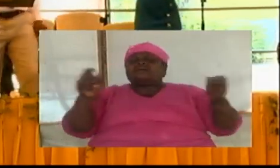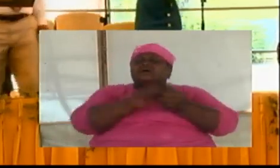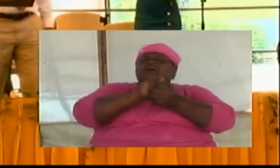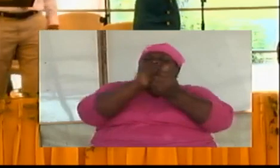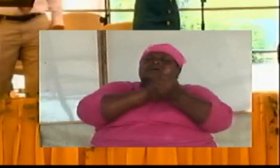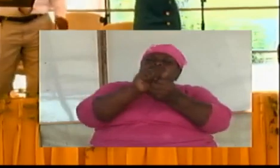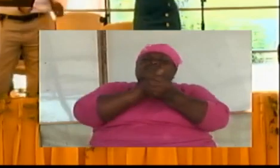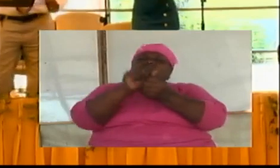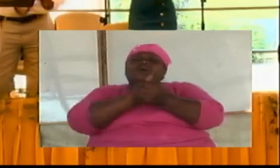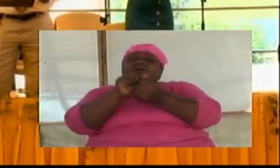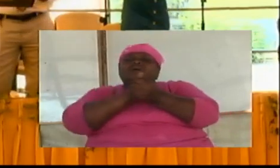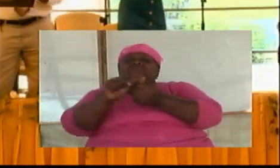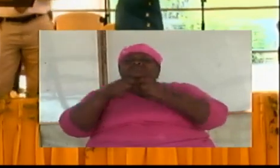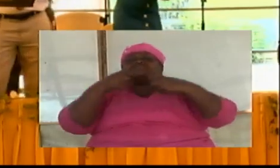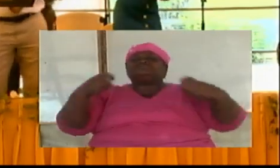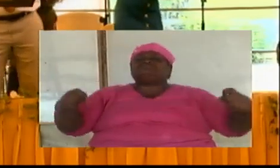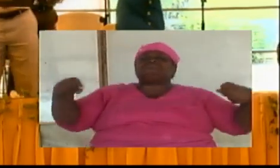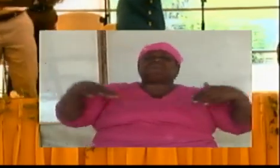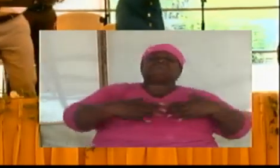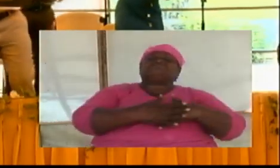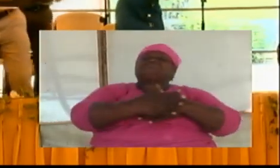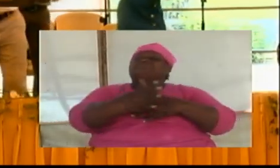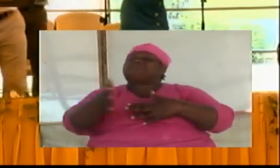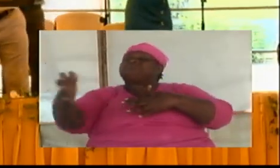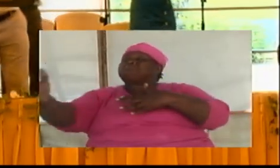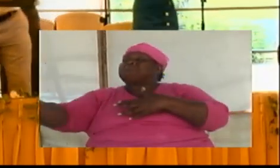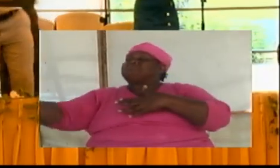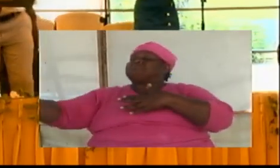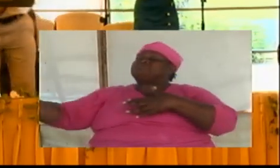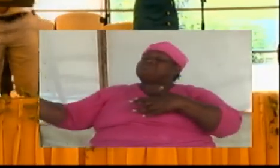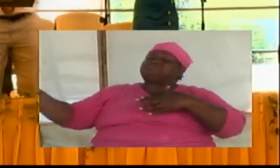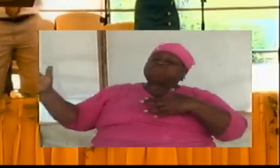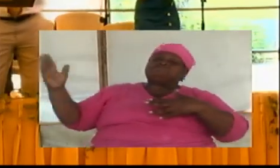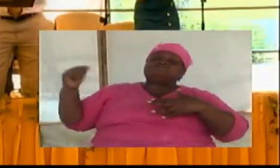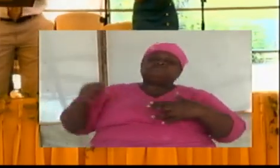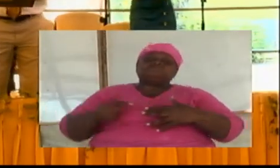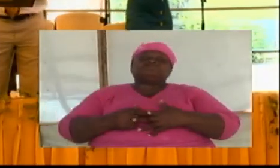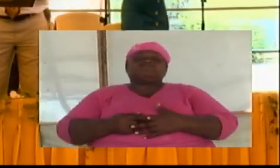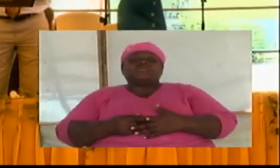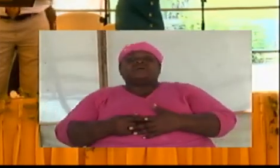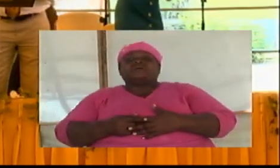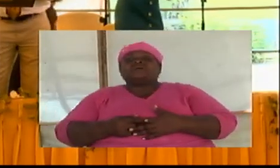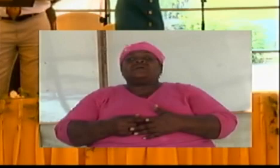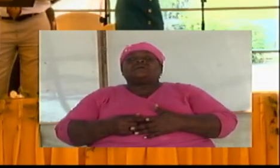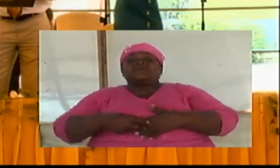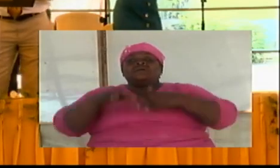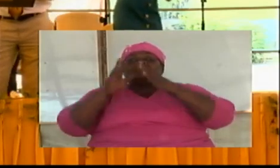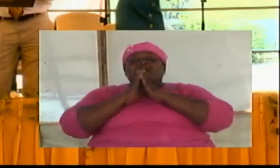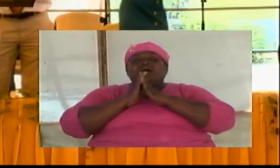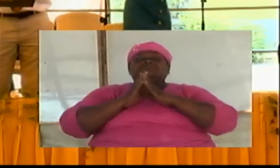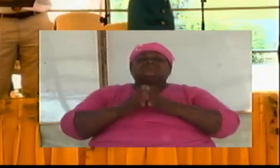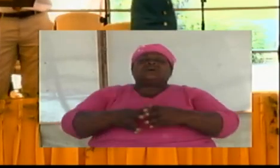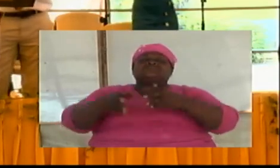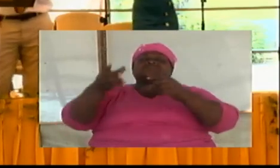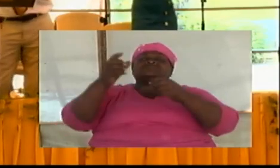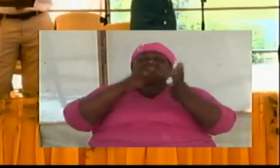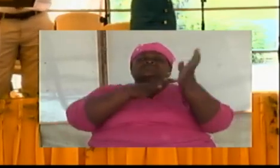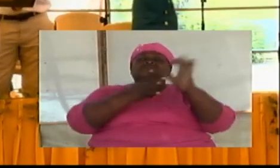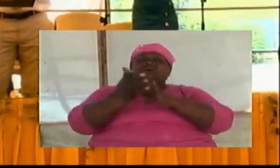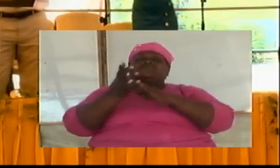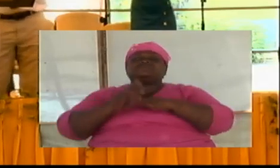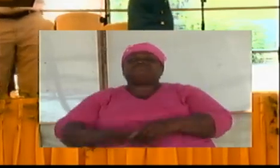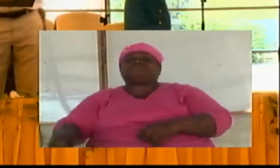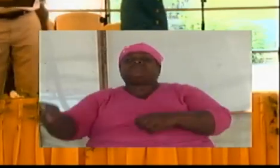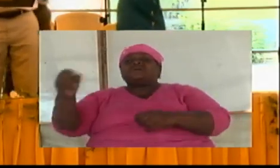Water cannot wash them away. Come on, somebody, cry out. Jesus, to the fountain of life.